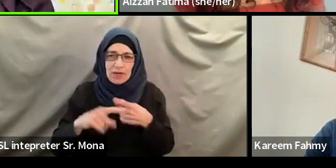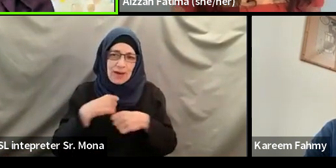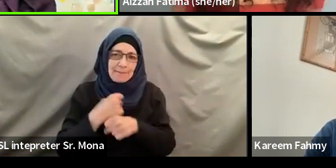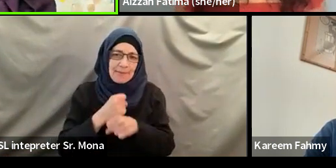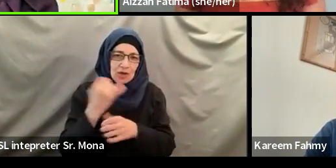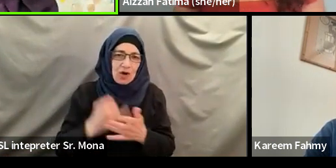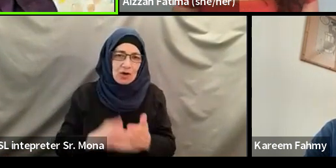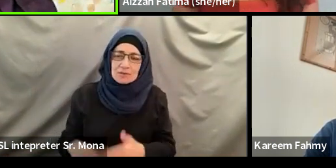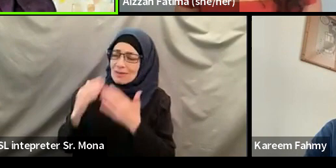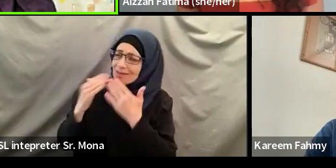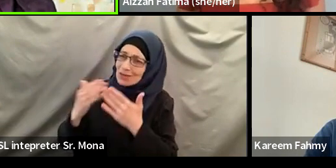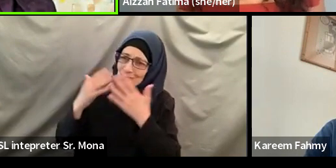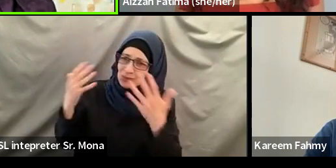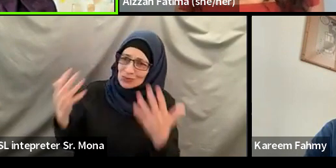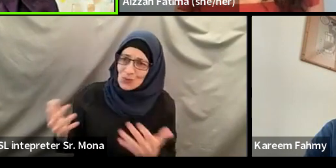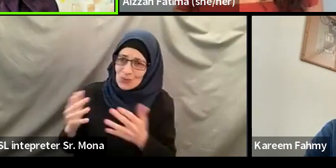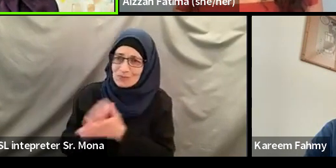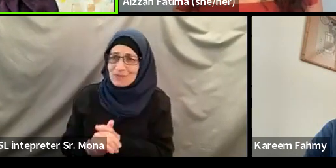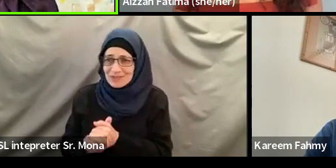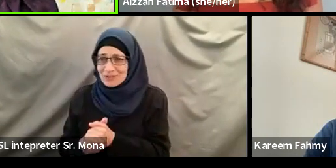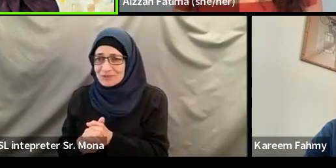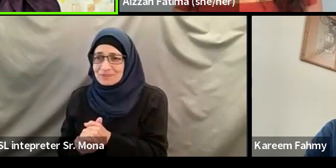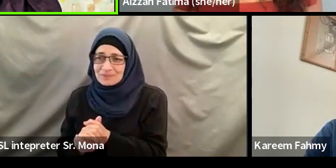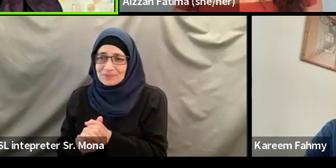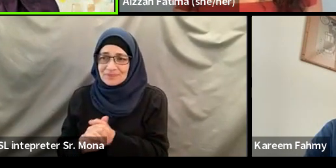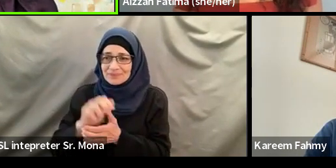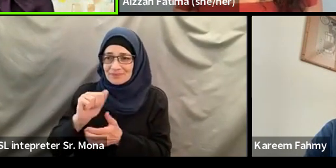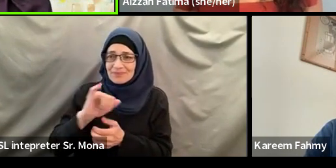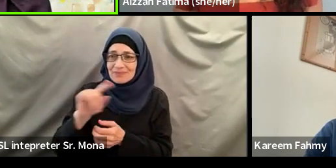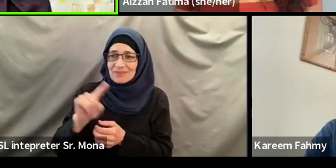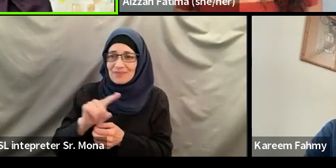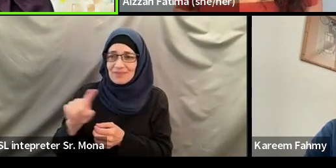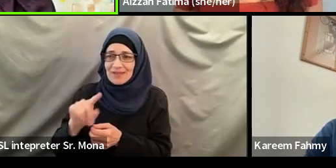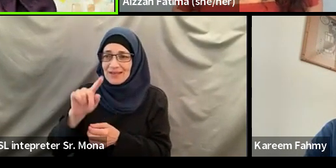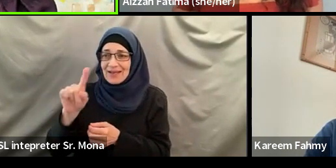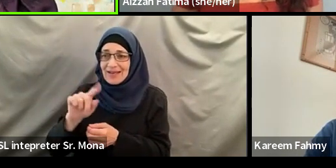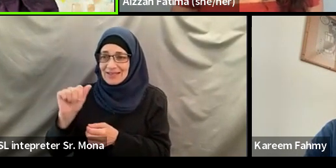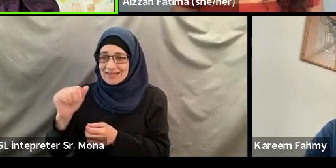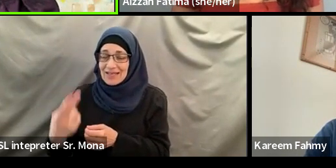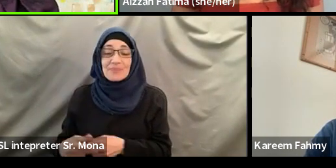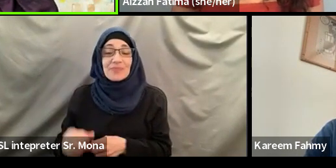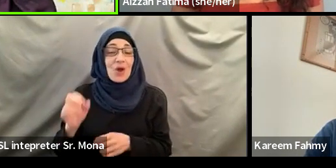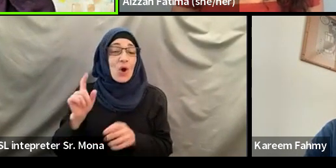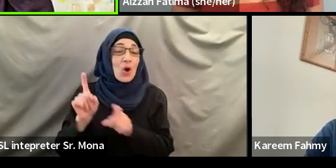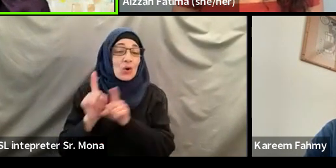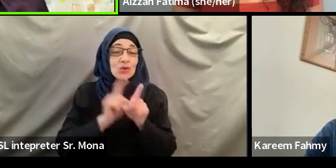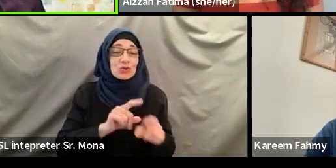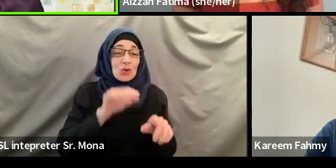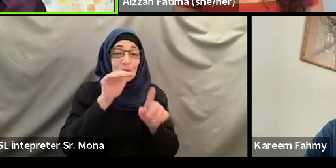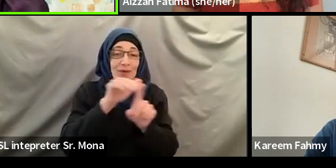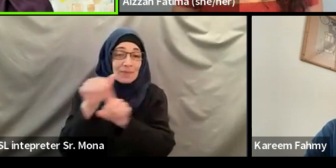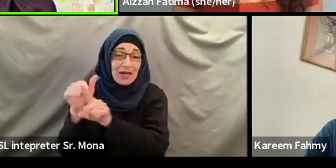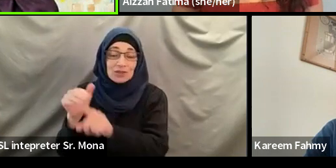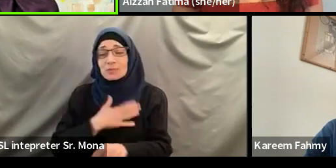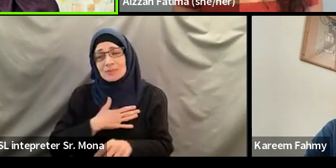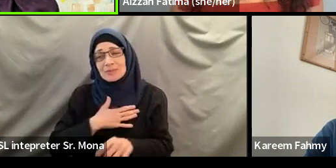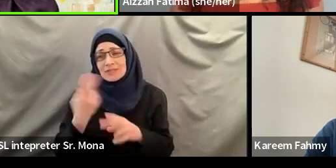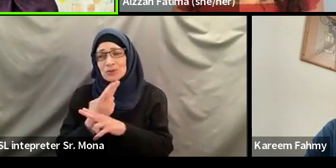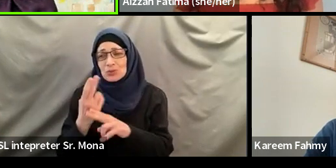Thank you so much, Aiza. Just a quick reminder to please use the Zoom hand feature. Nadia, thank you for your